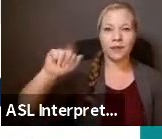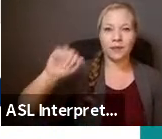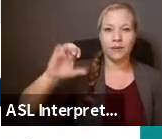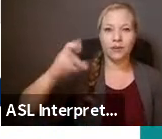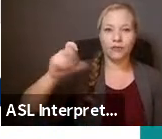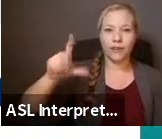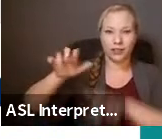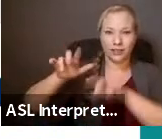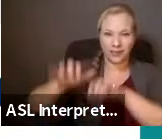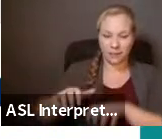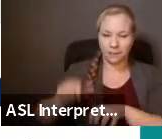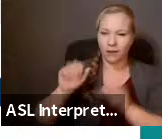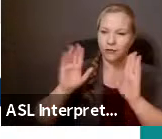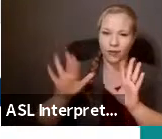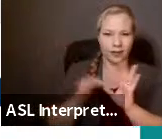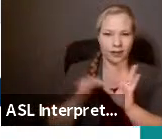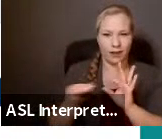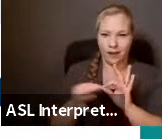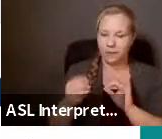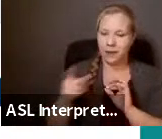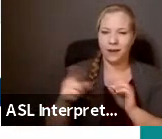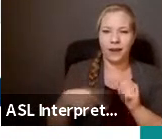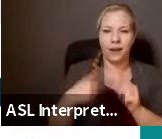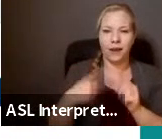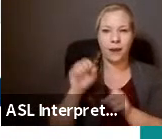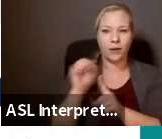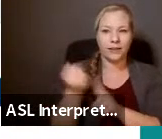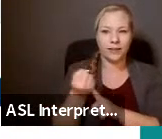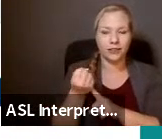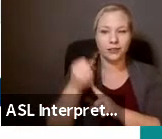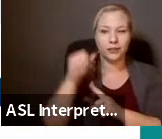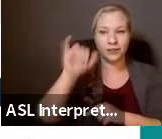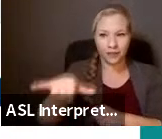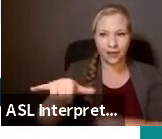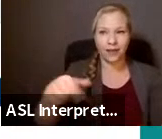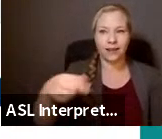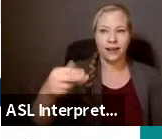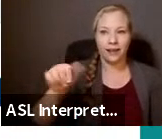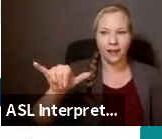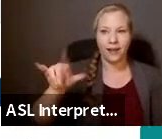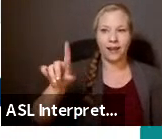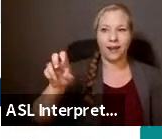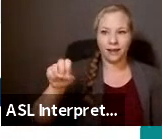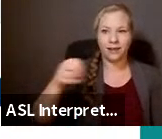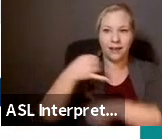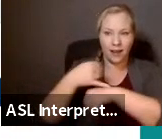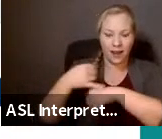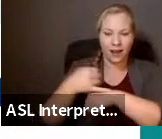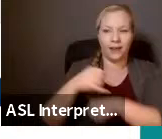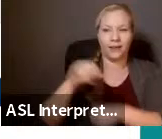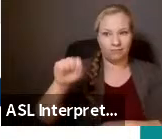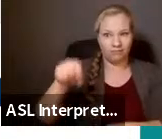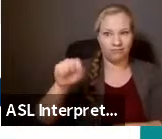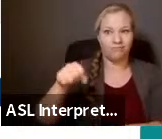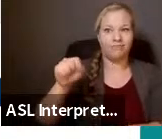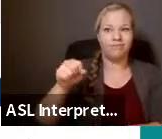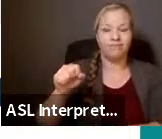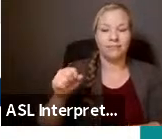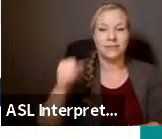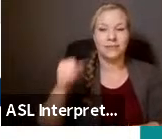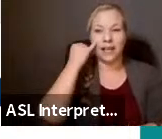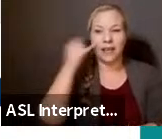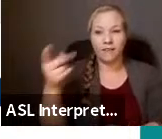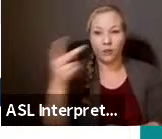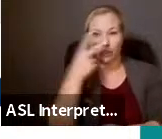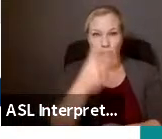great comment about the conditions on Hayden Island, and if you looking at these 3 options